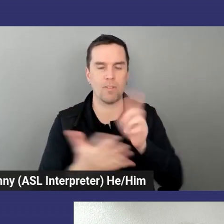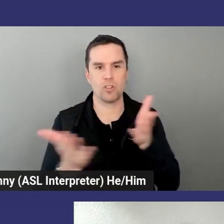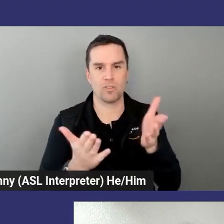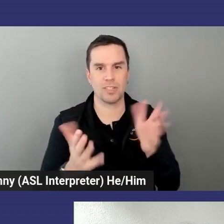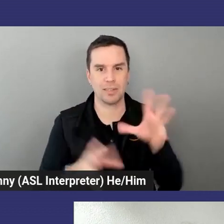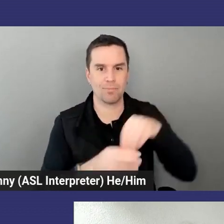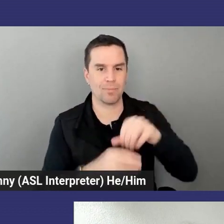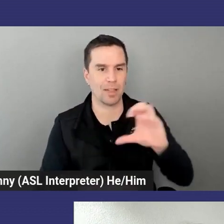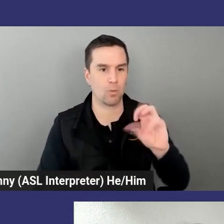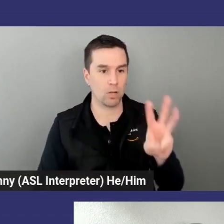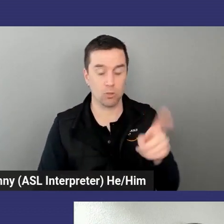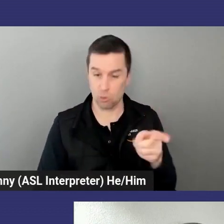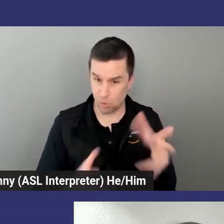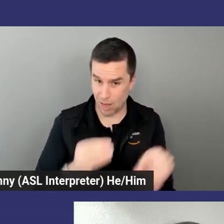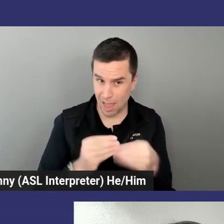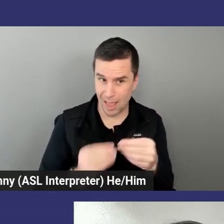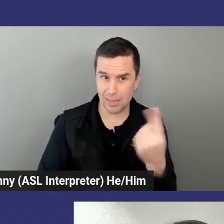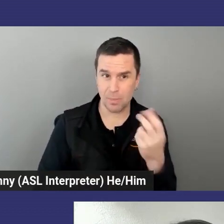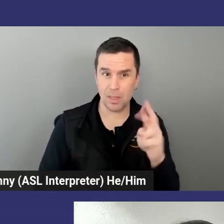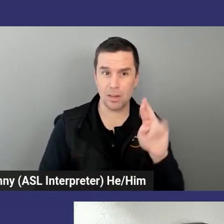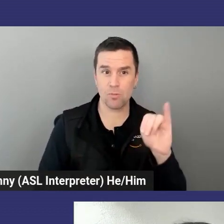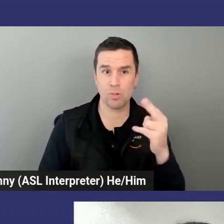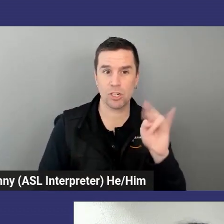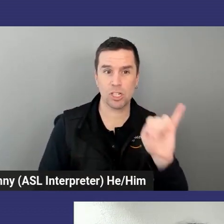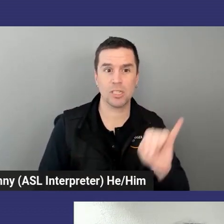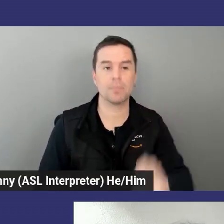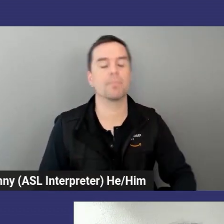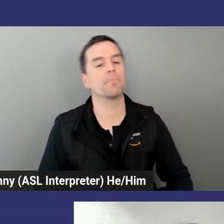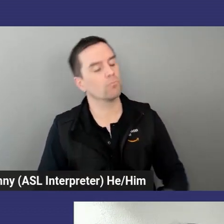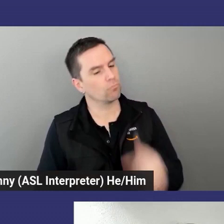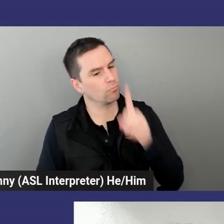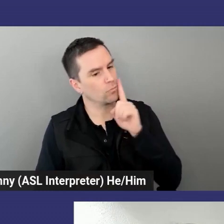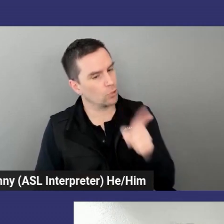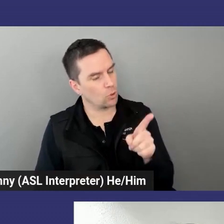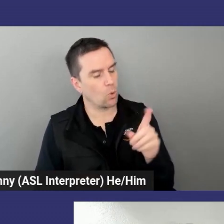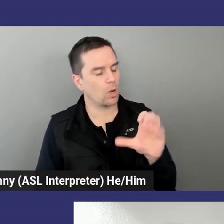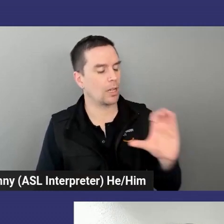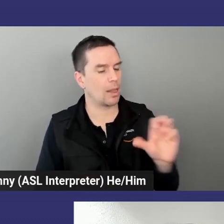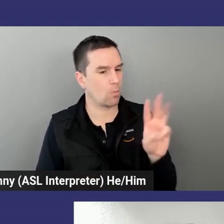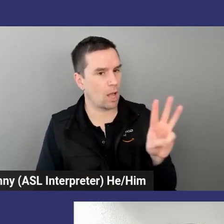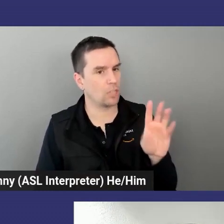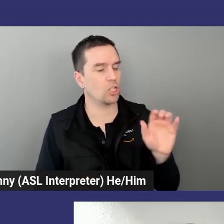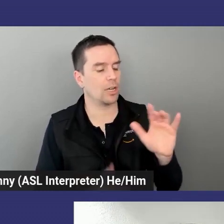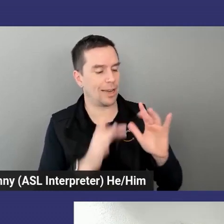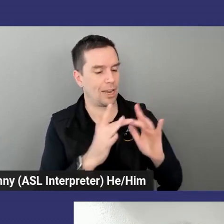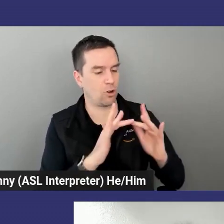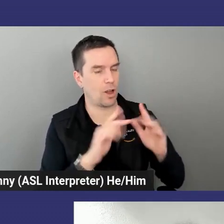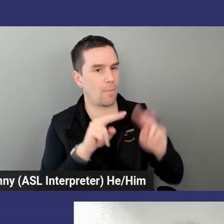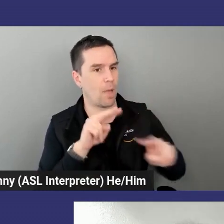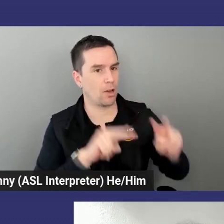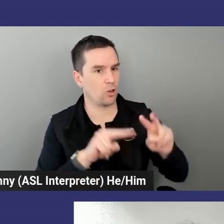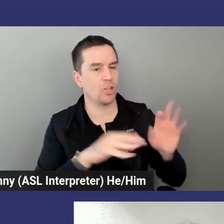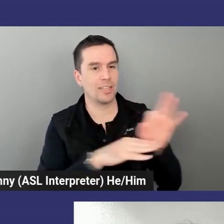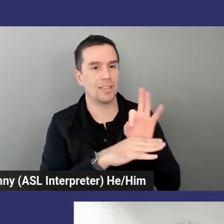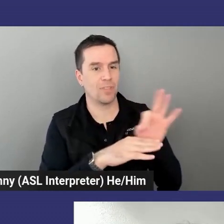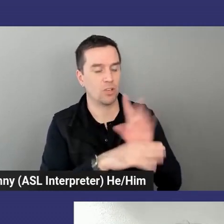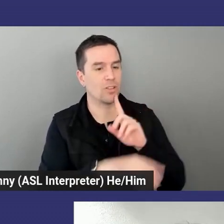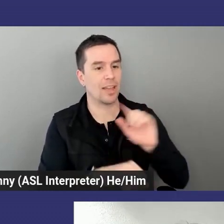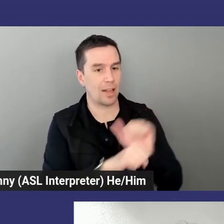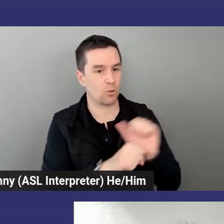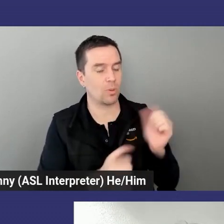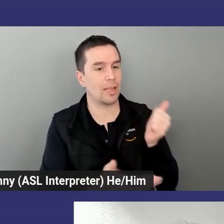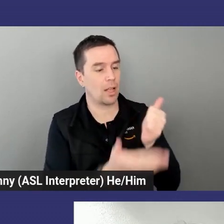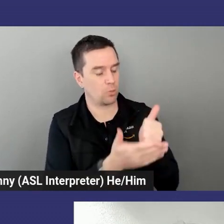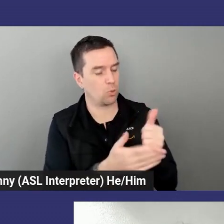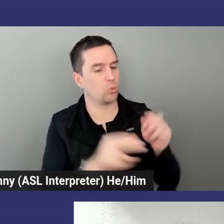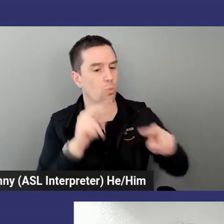Richie, do you want to add anything to that? Yeah, so CloudWatch Internet Monitor is the feature of CloudWatch that actually helps you to